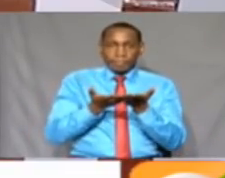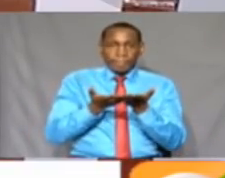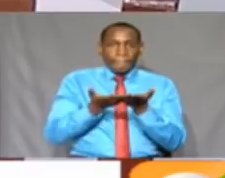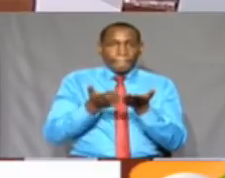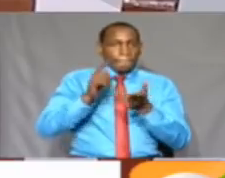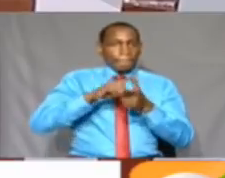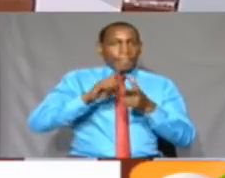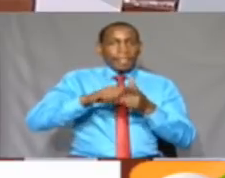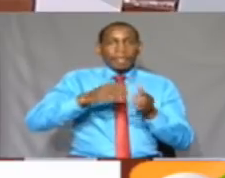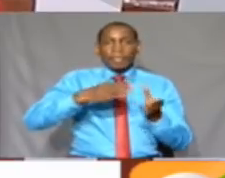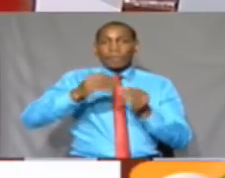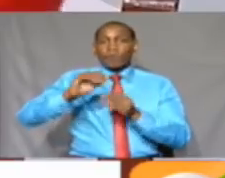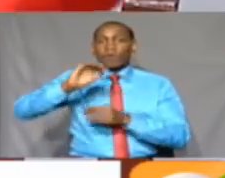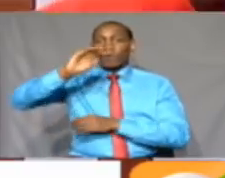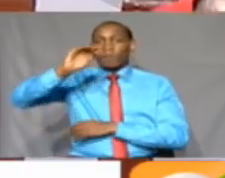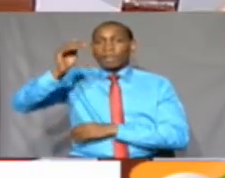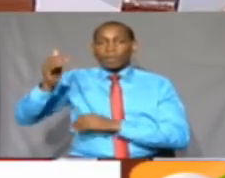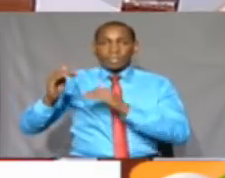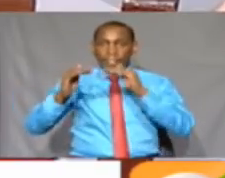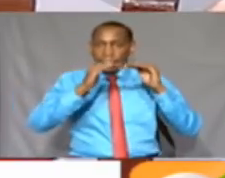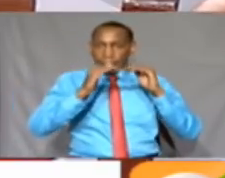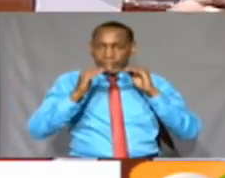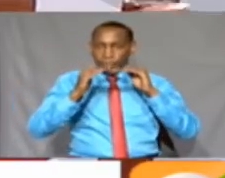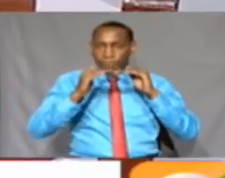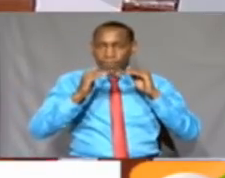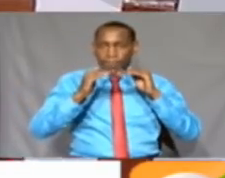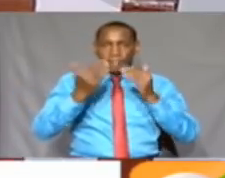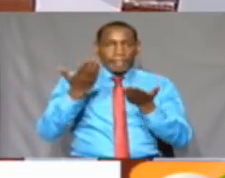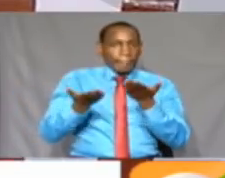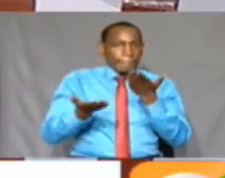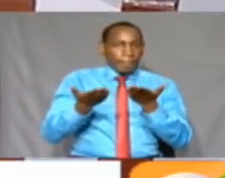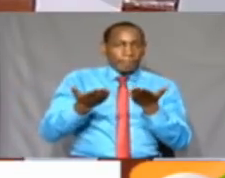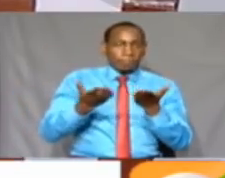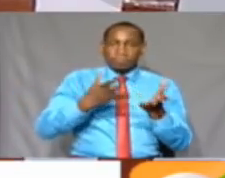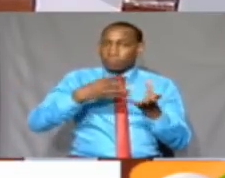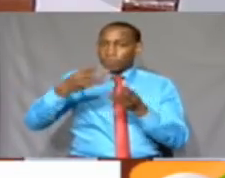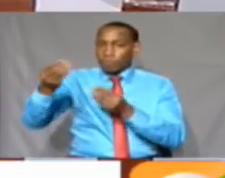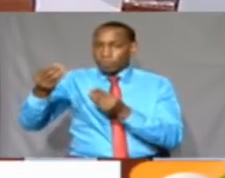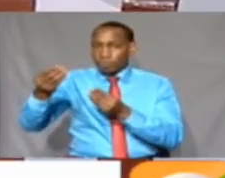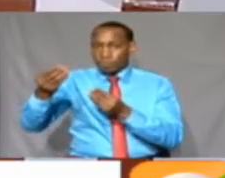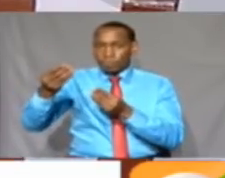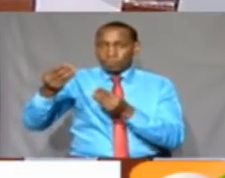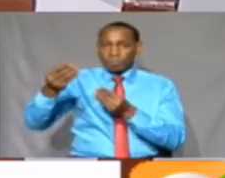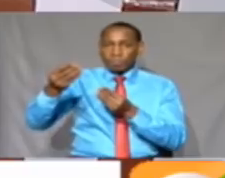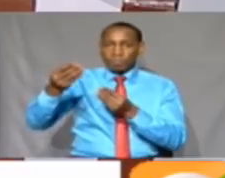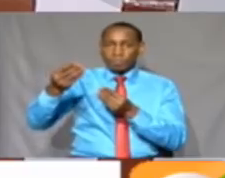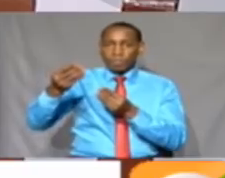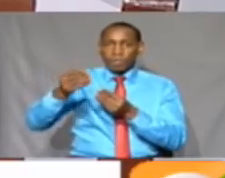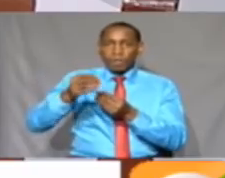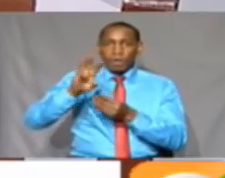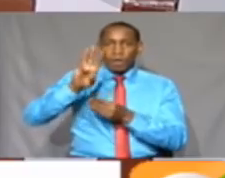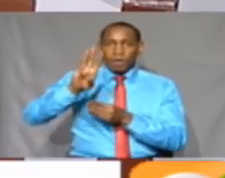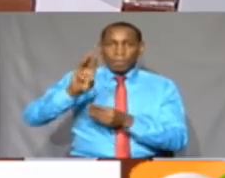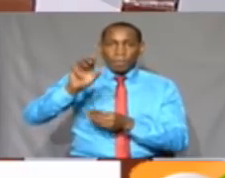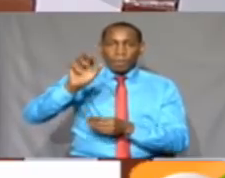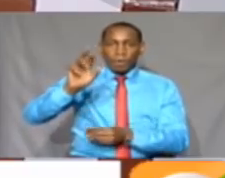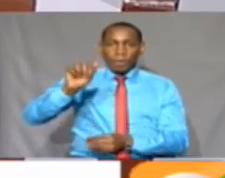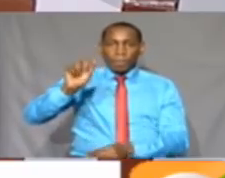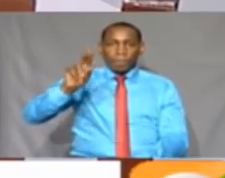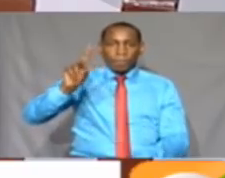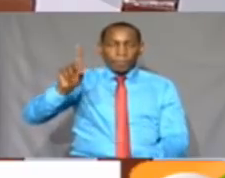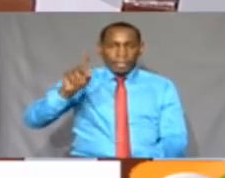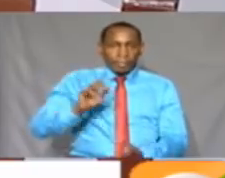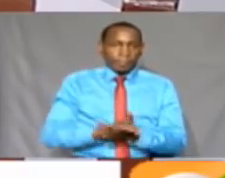if I want services, then I go to county level or I go to an amorphous thing called the ward. And then let me tell